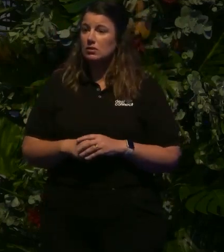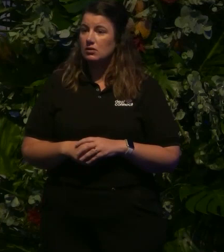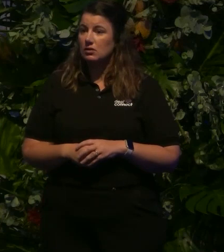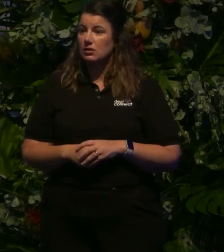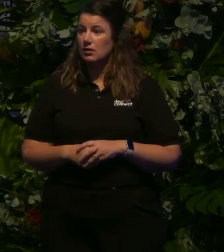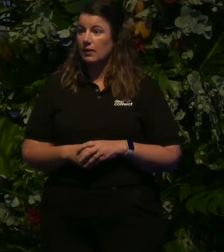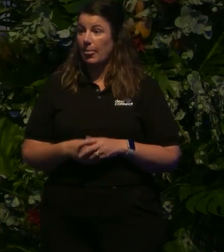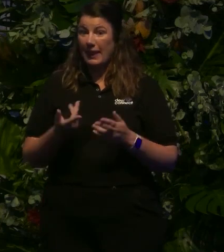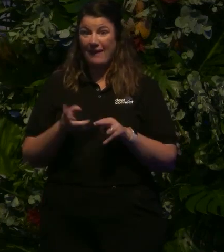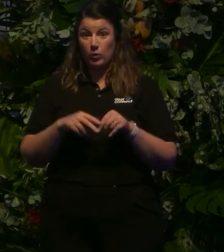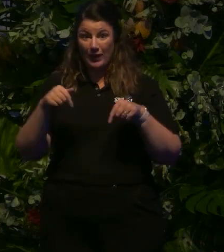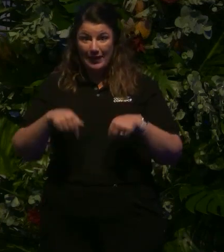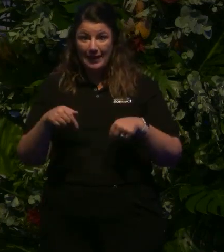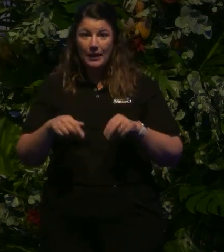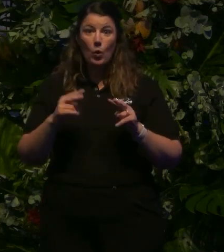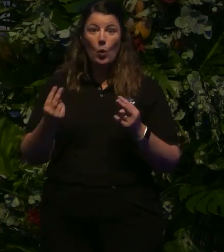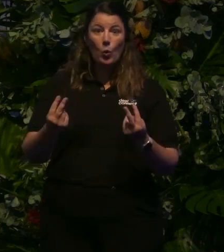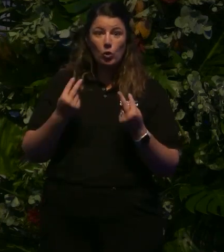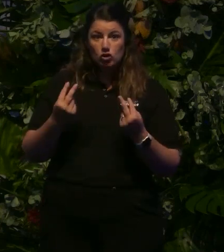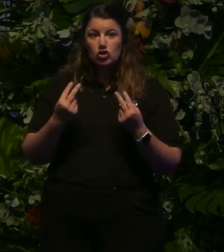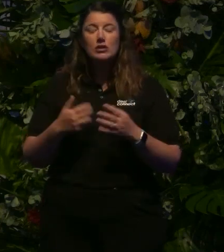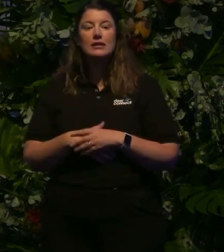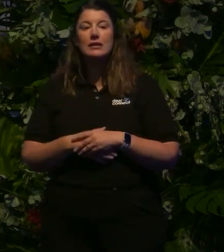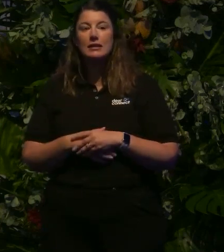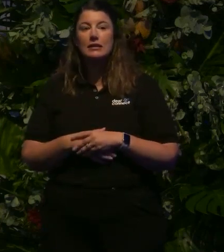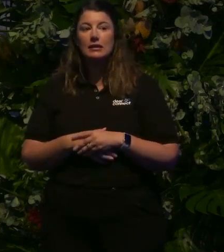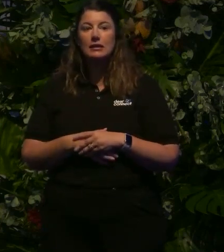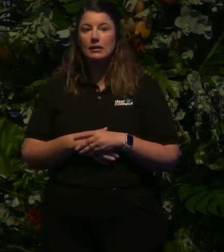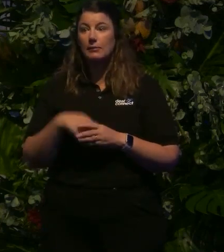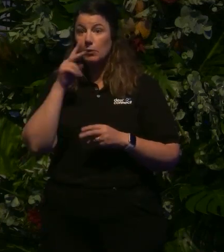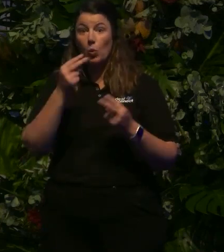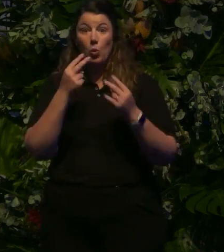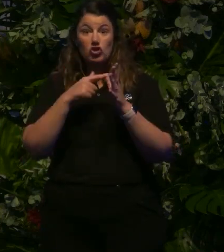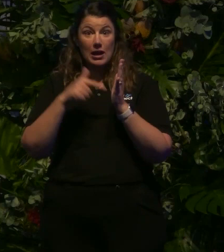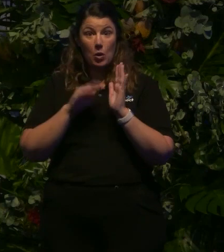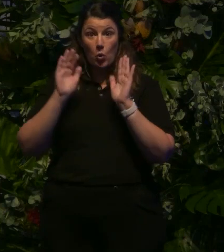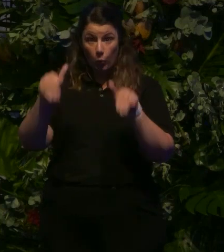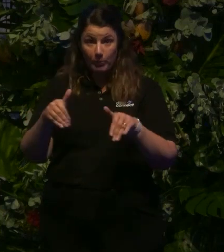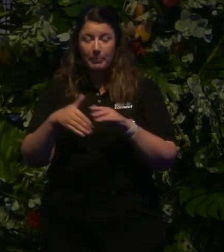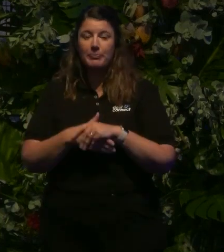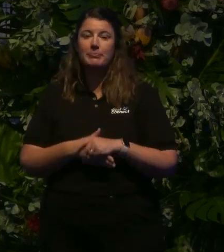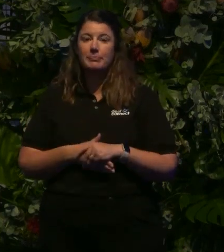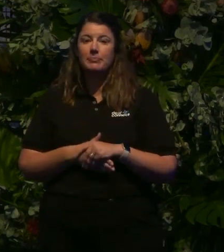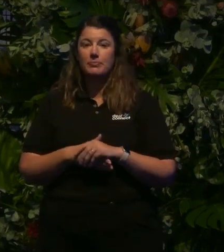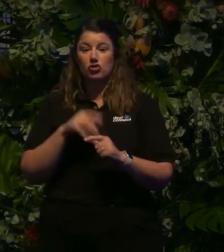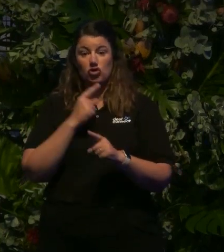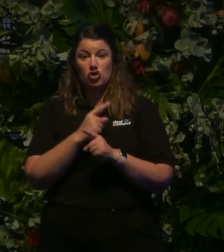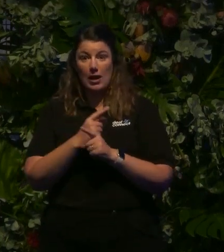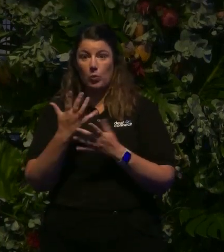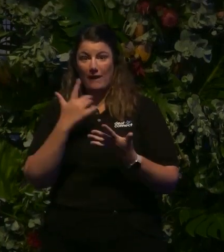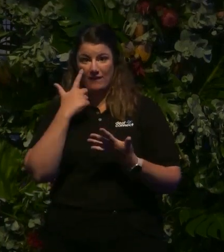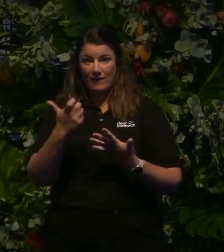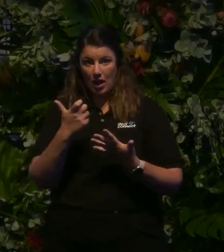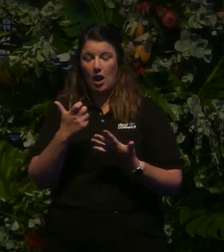Even if you're in person, and via the virtual platform for those watching at home, the chat function can be found under